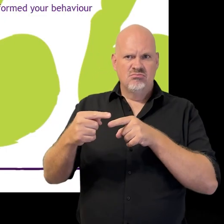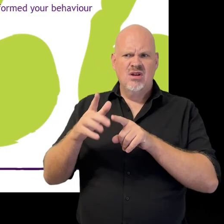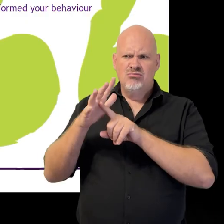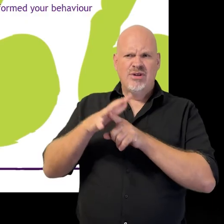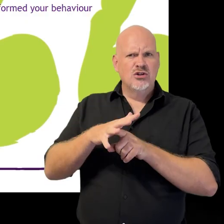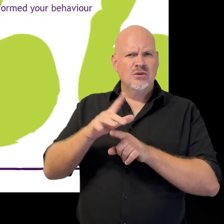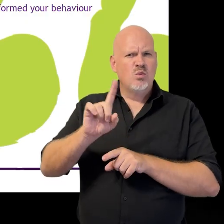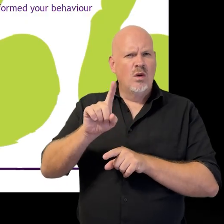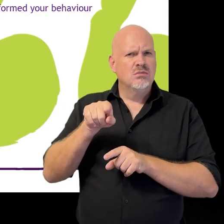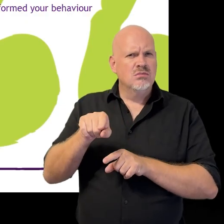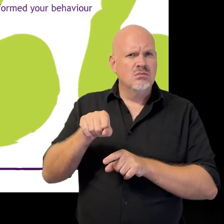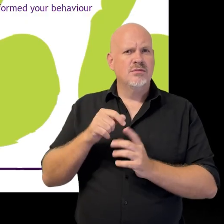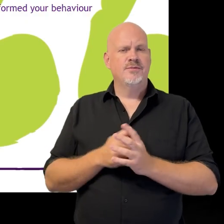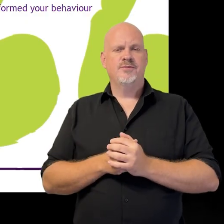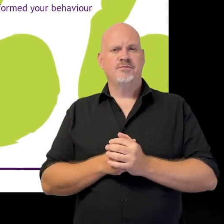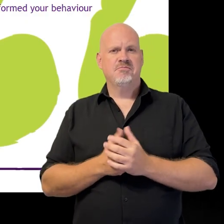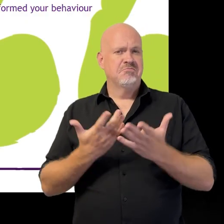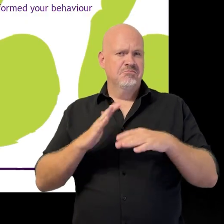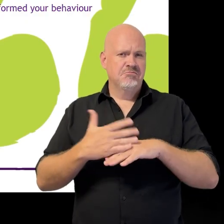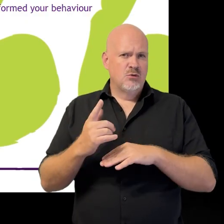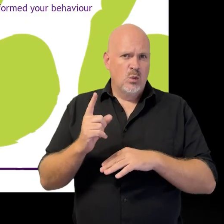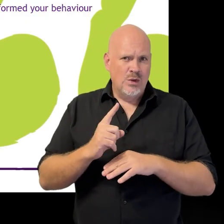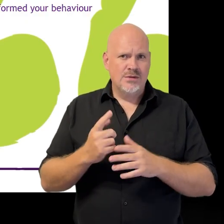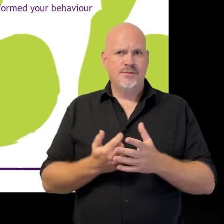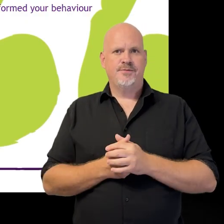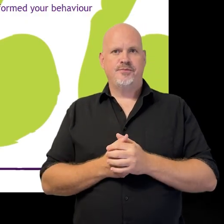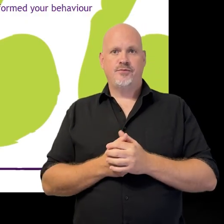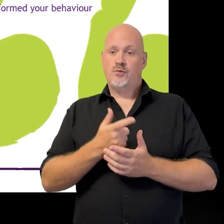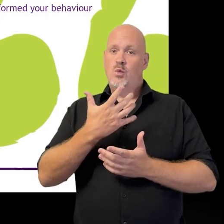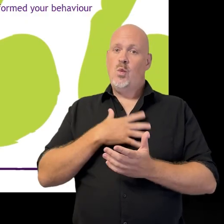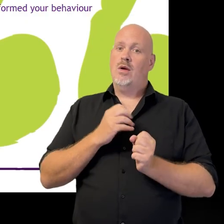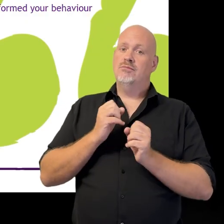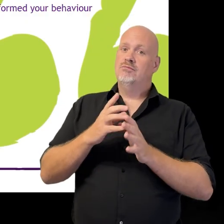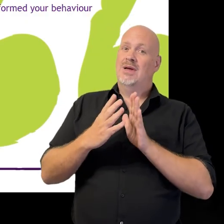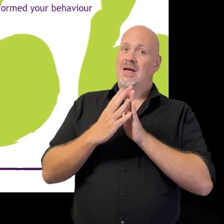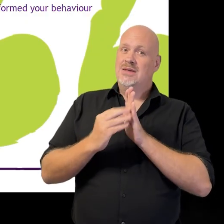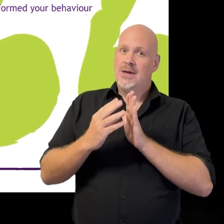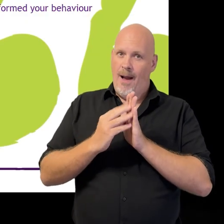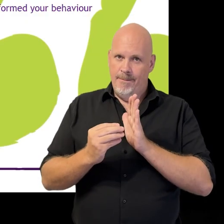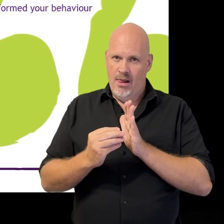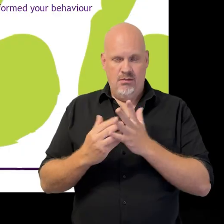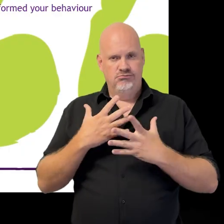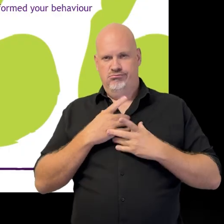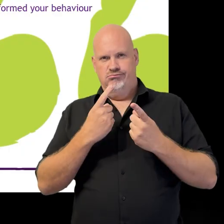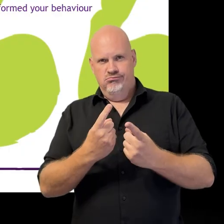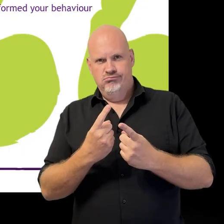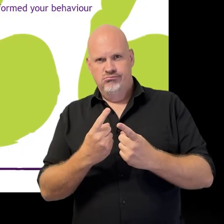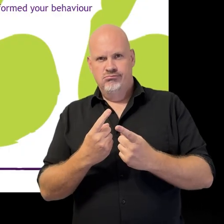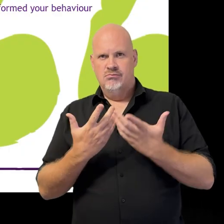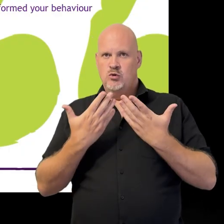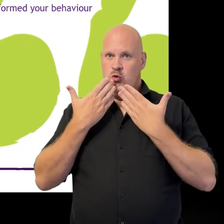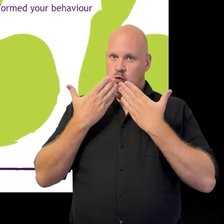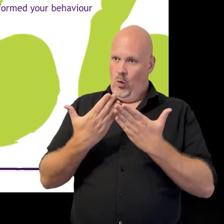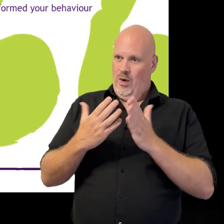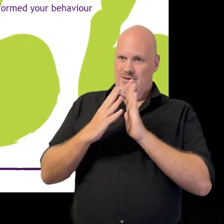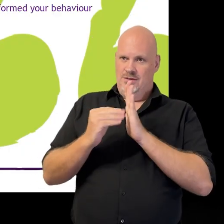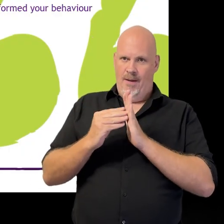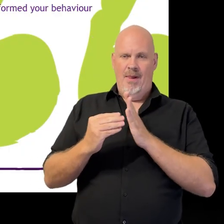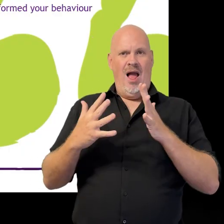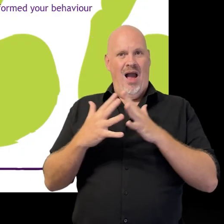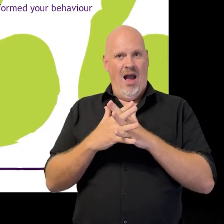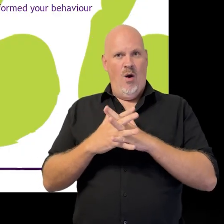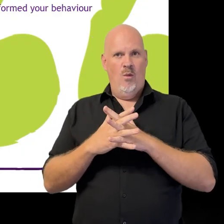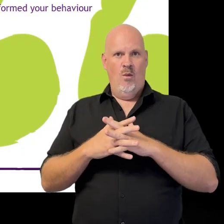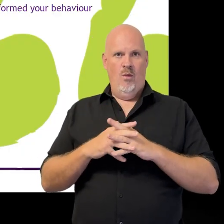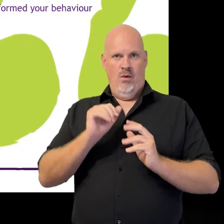about how you stood up against some unfairness, how you stood up against some kind of prejudice, Maybe you ensured someone wasn't left out of